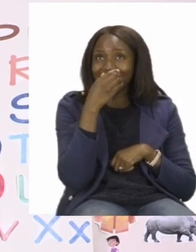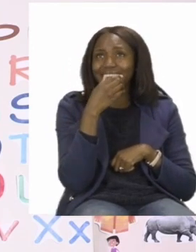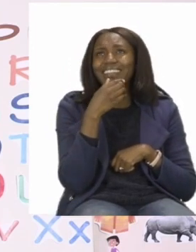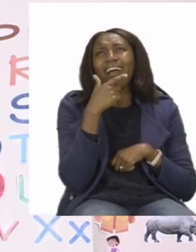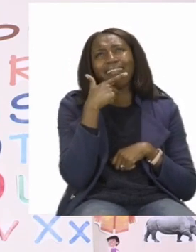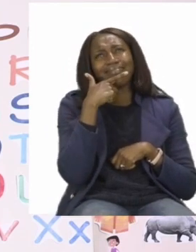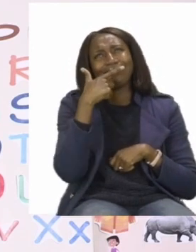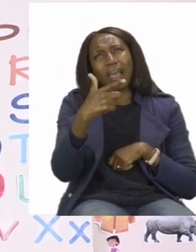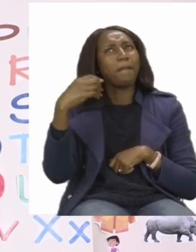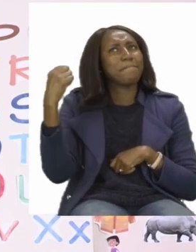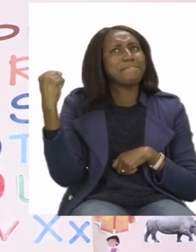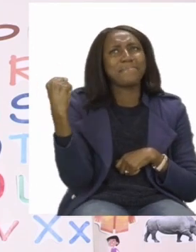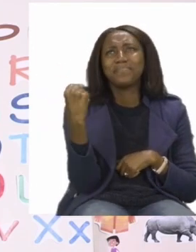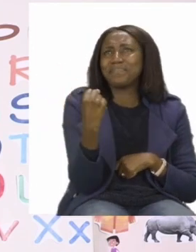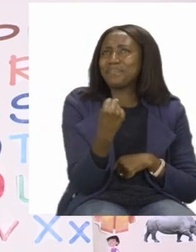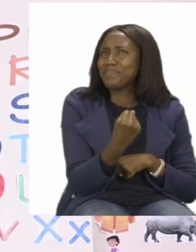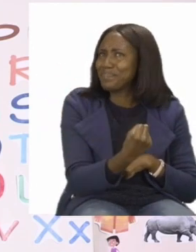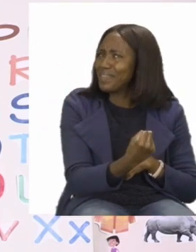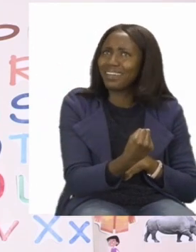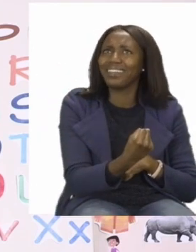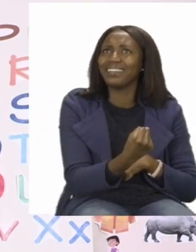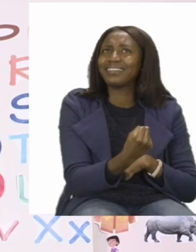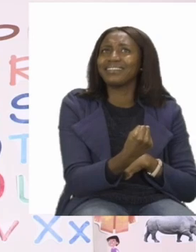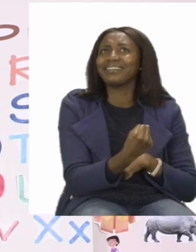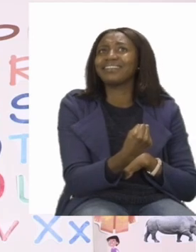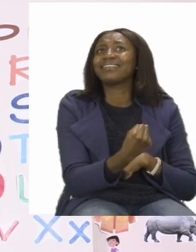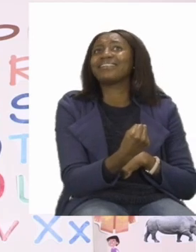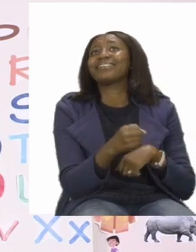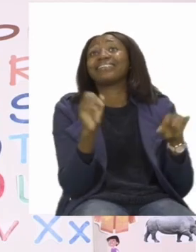say thank you for joining us today and